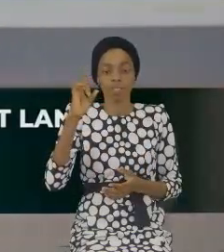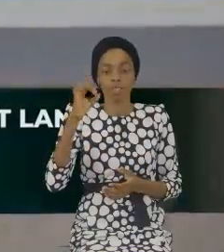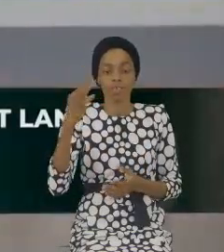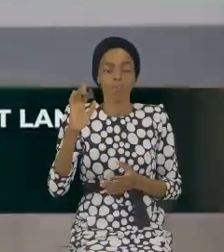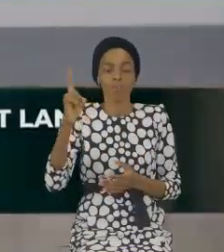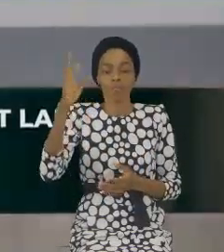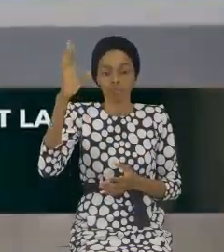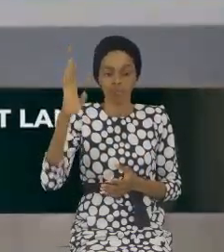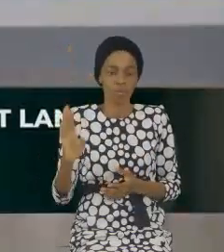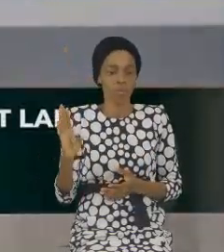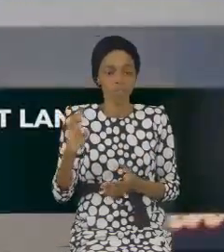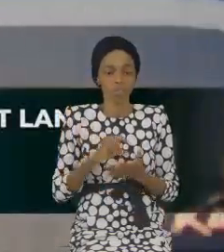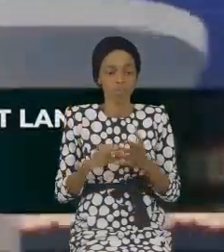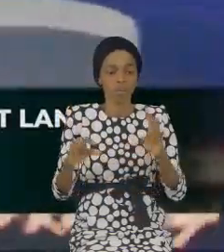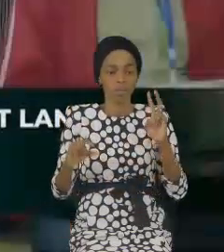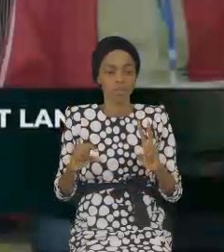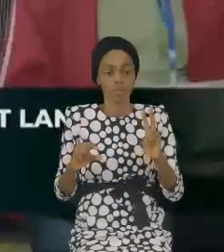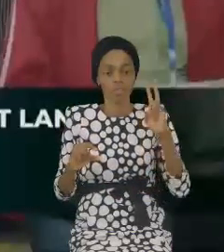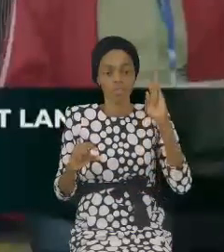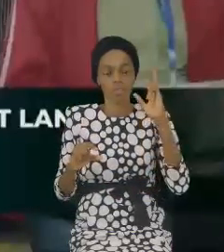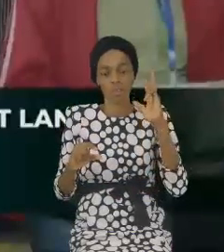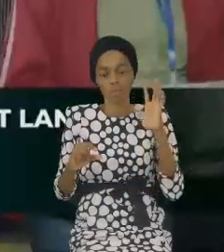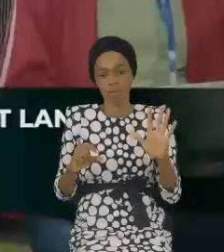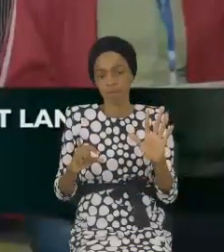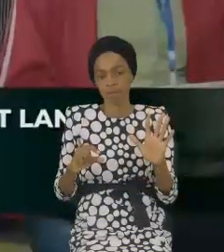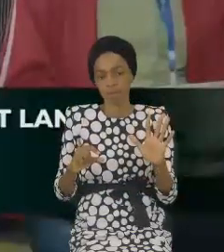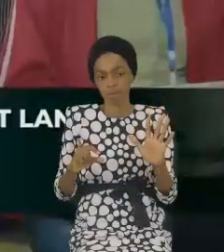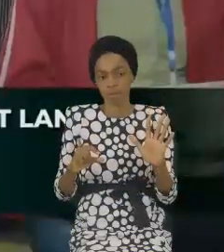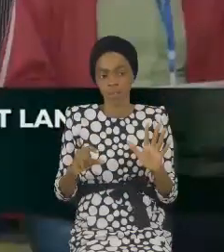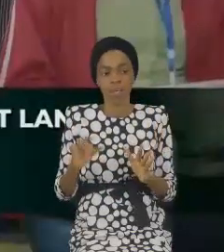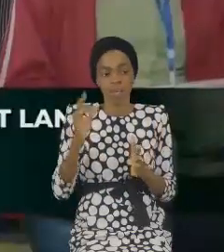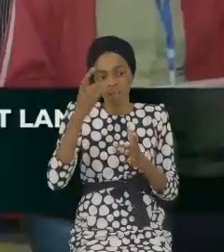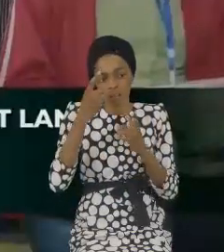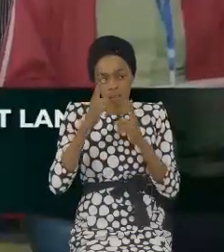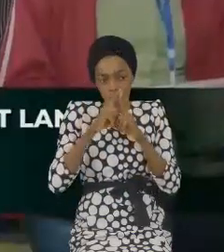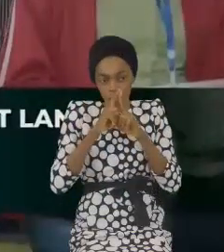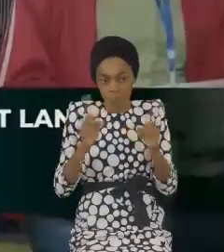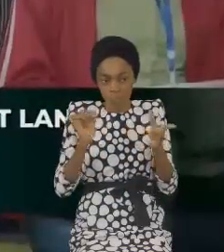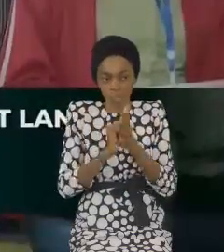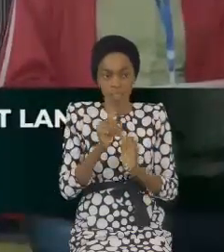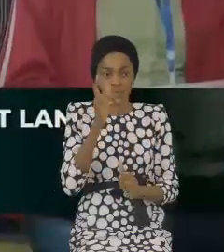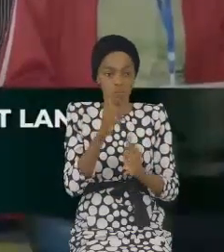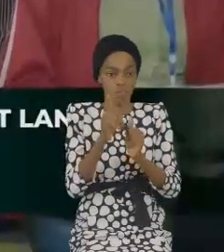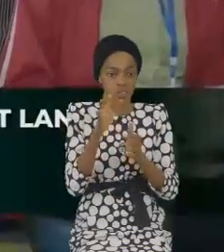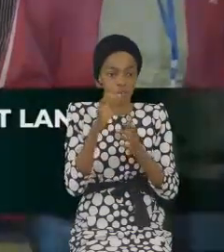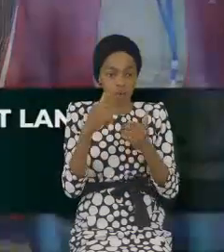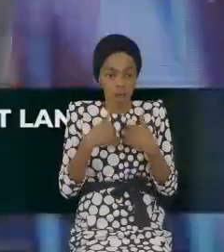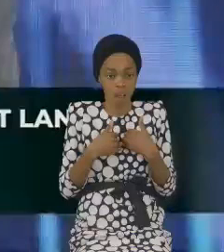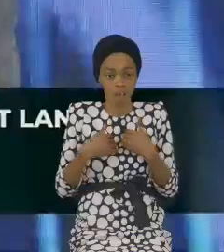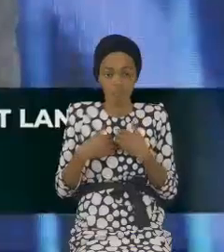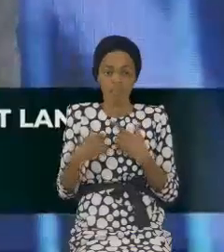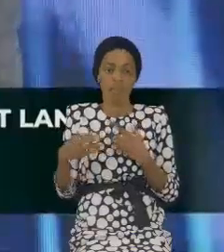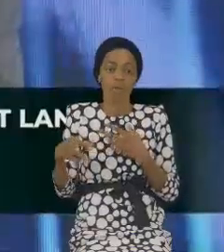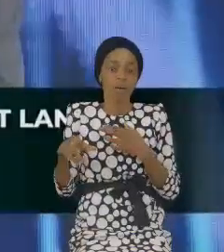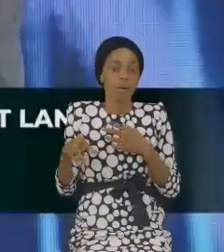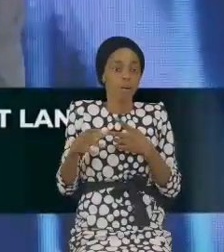verse 25. In verse 25, but that which ye have already, hold